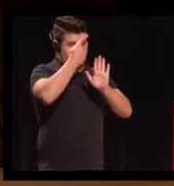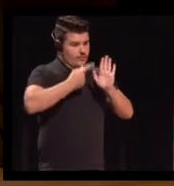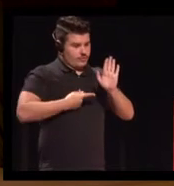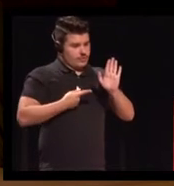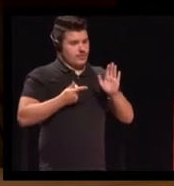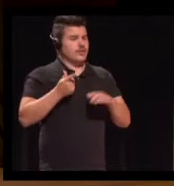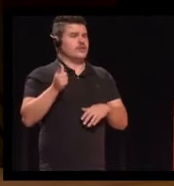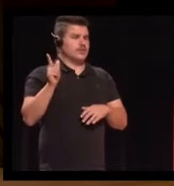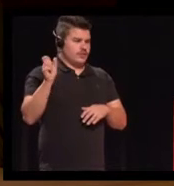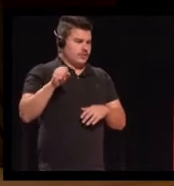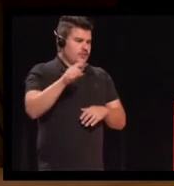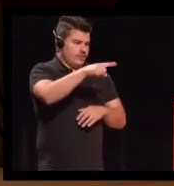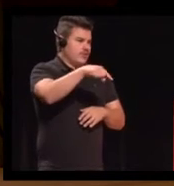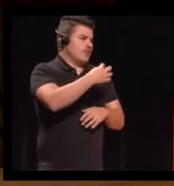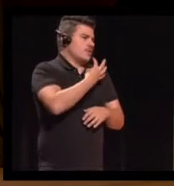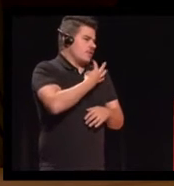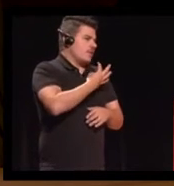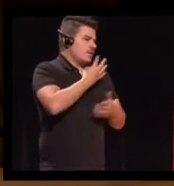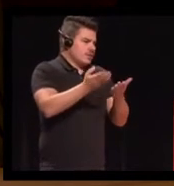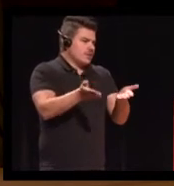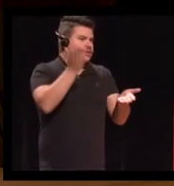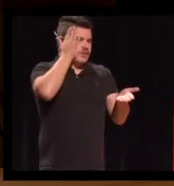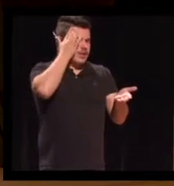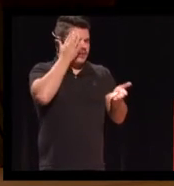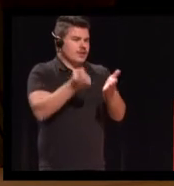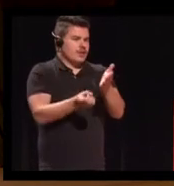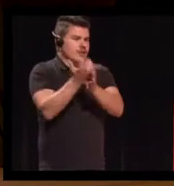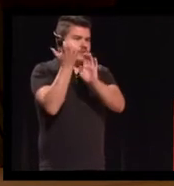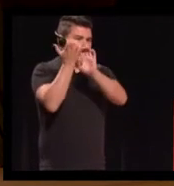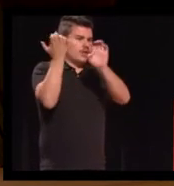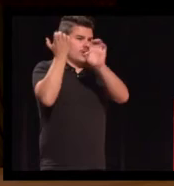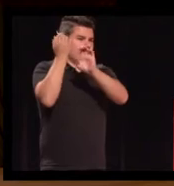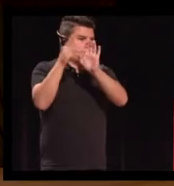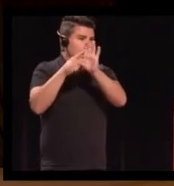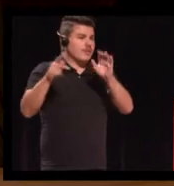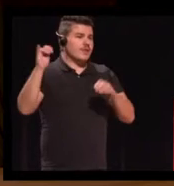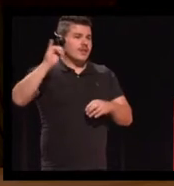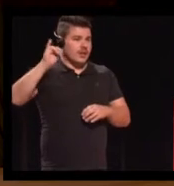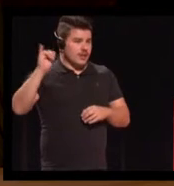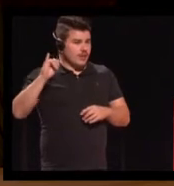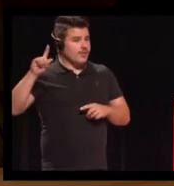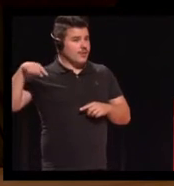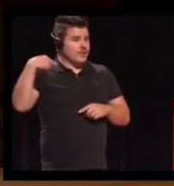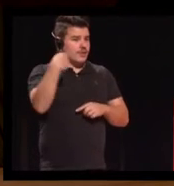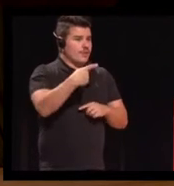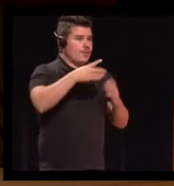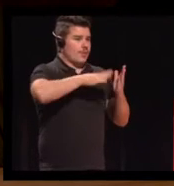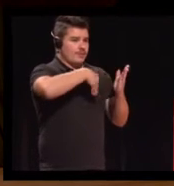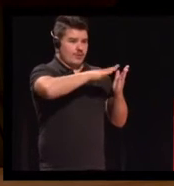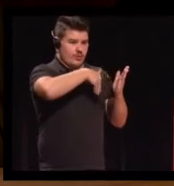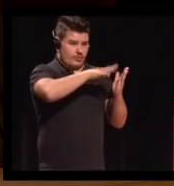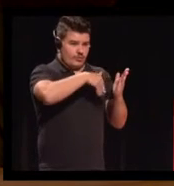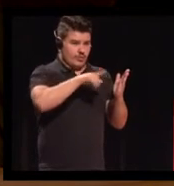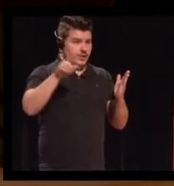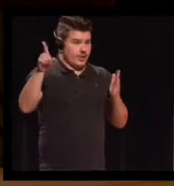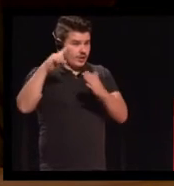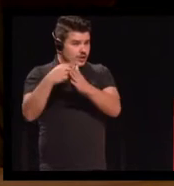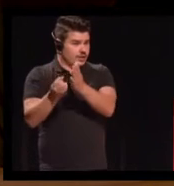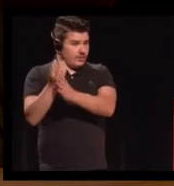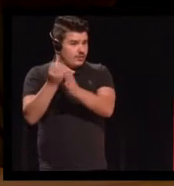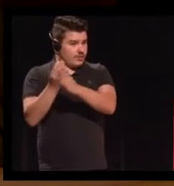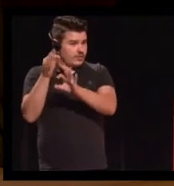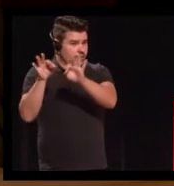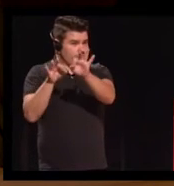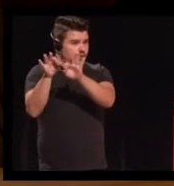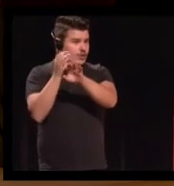Leonardo was an Italian engineer, but also painter. And his inventions as an engineer are still